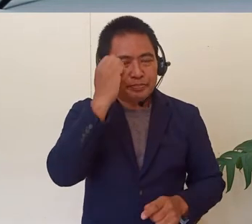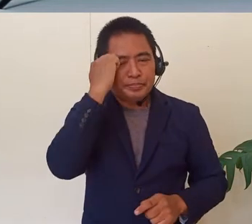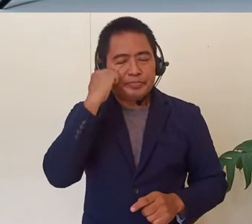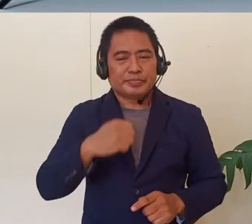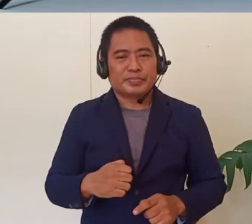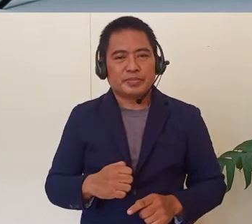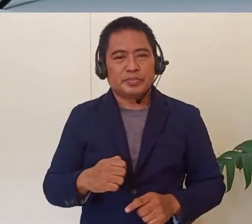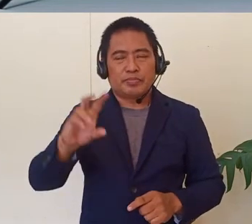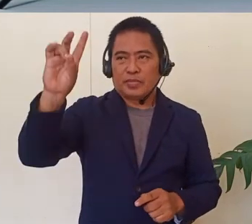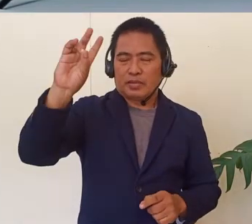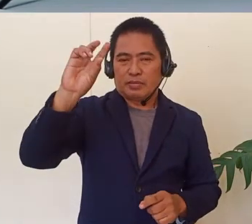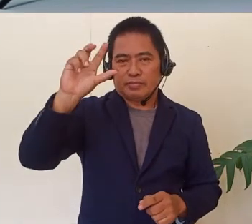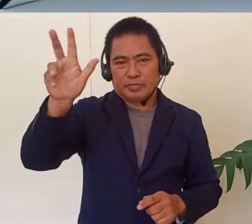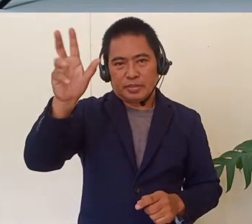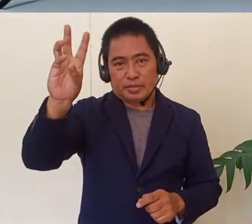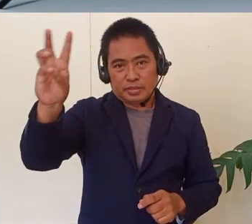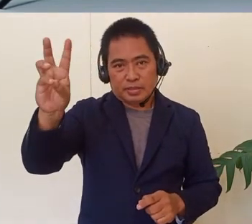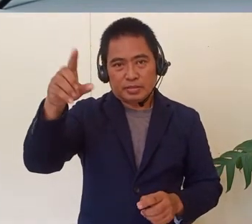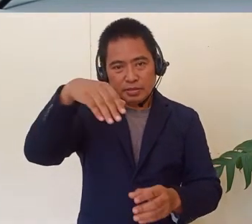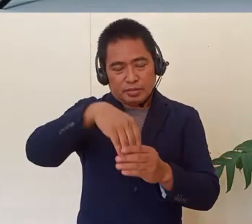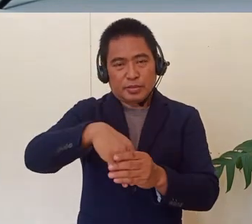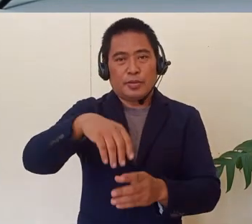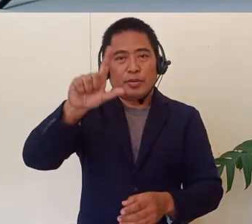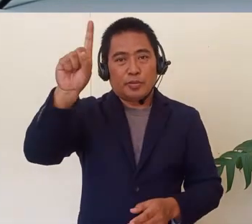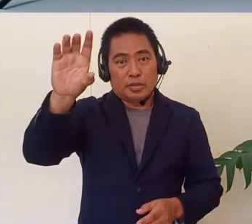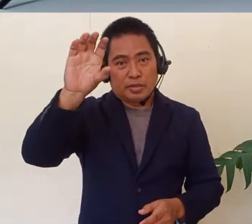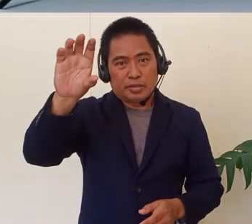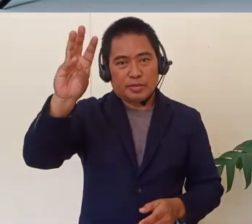solvent at 25 degrees Celsius.